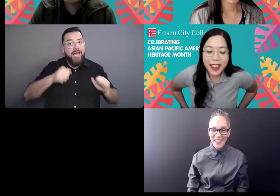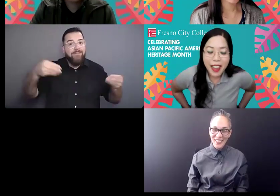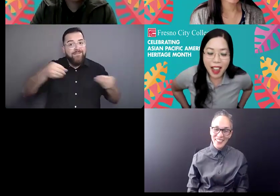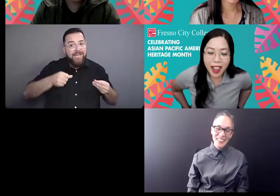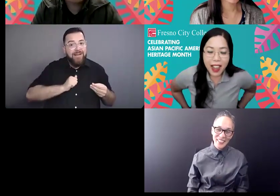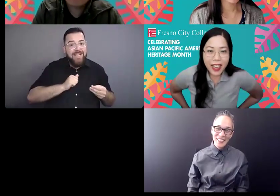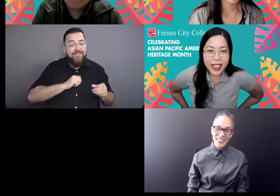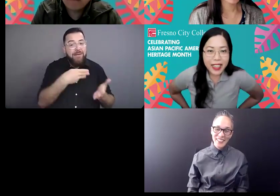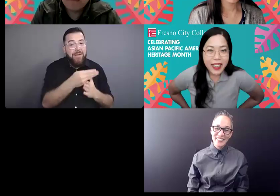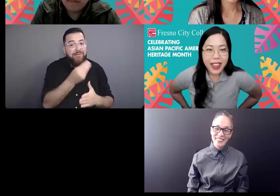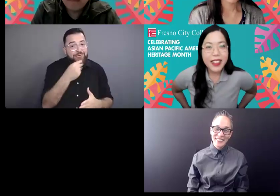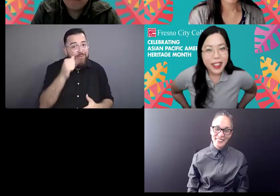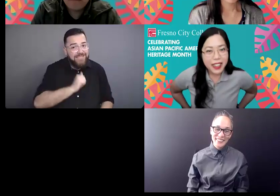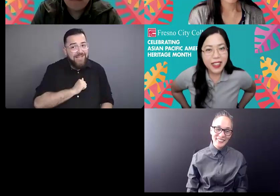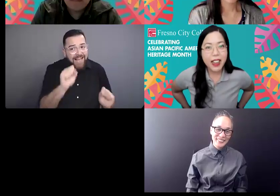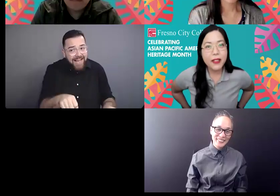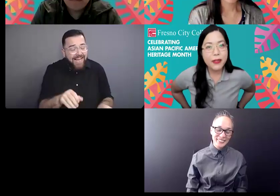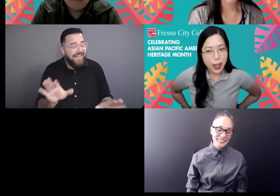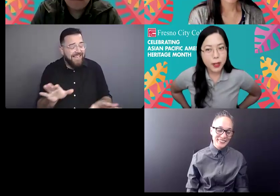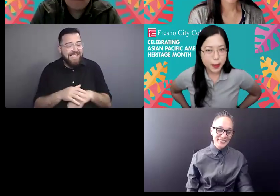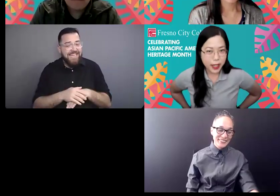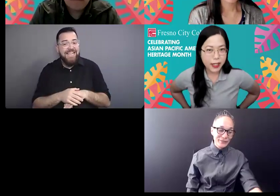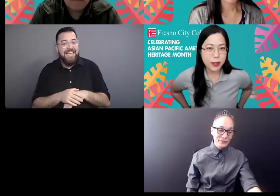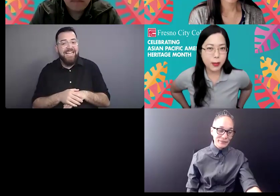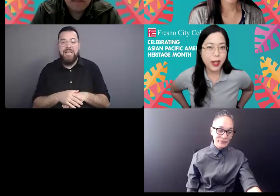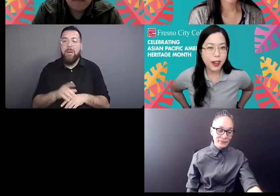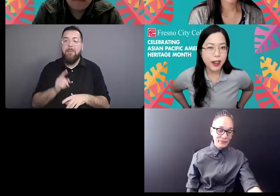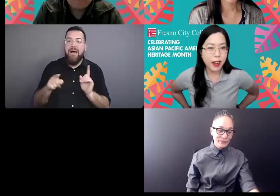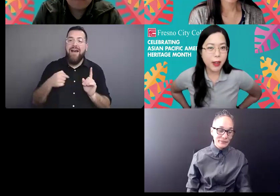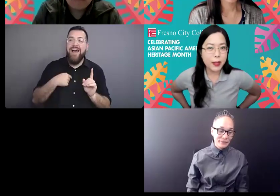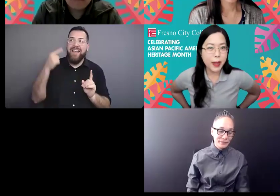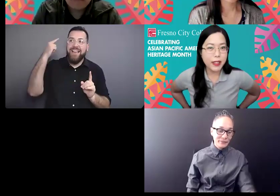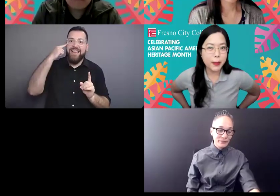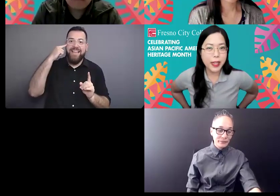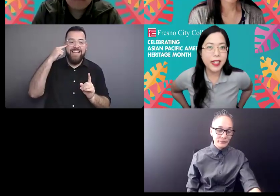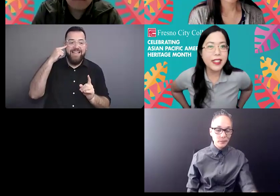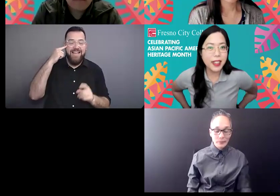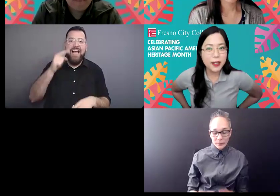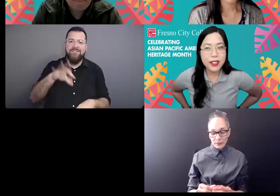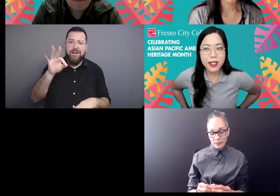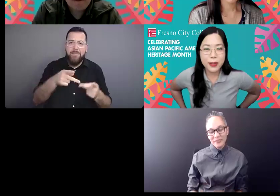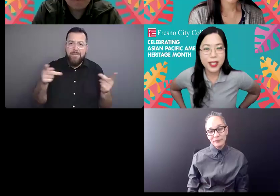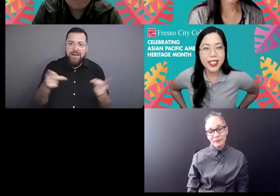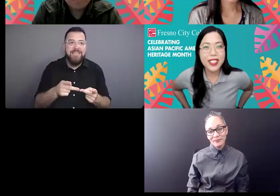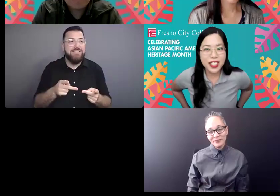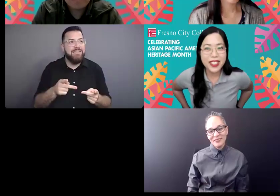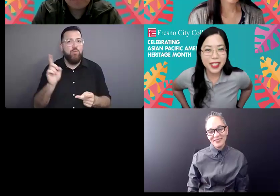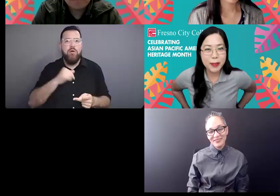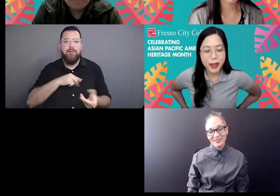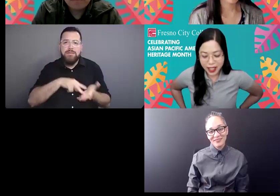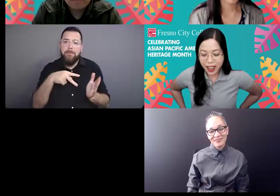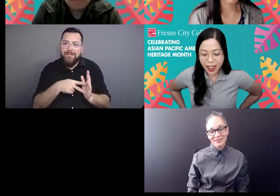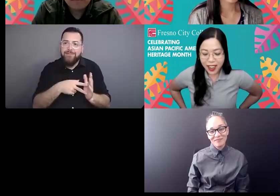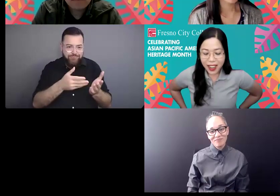But I think I found a place where I was meant to be. It sounds really